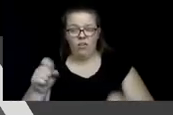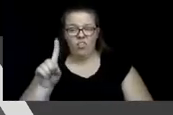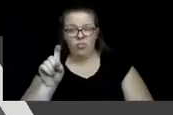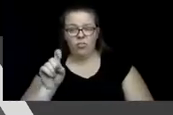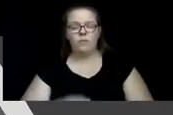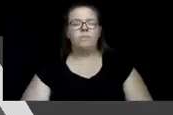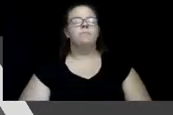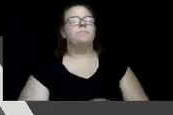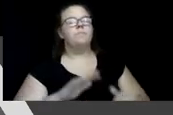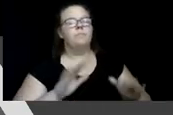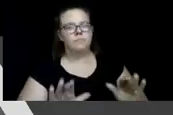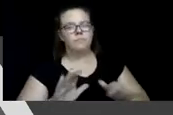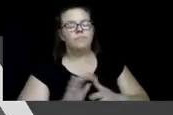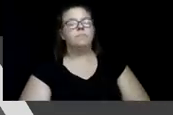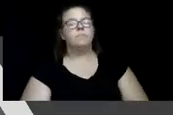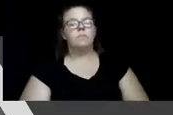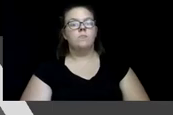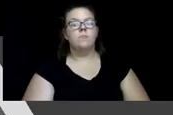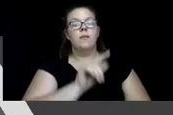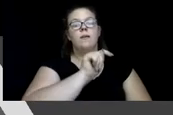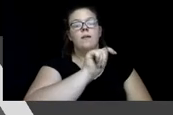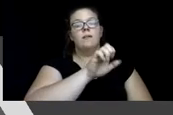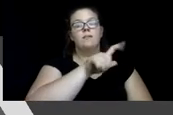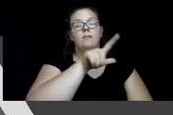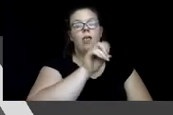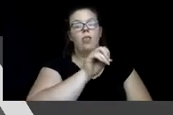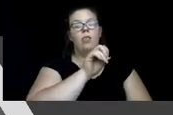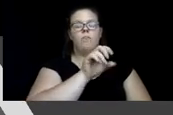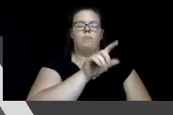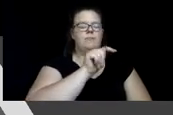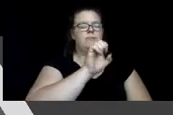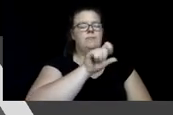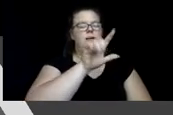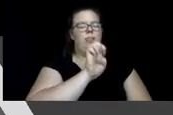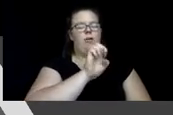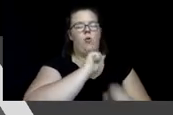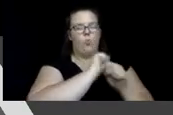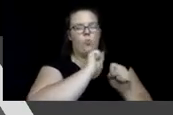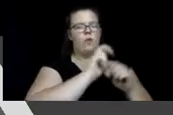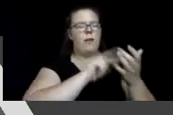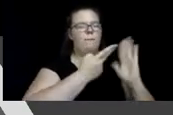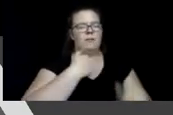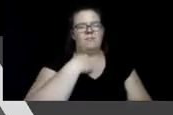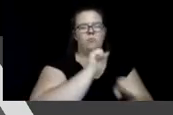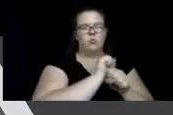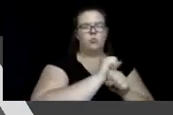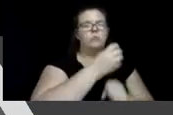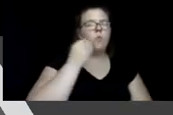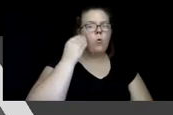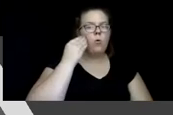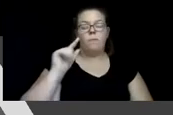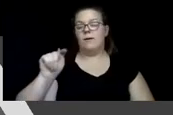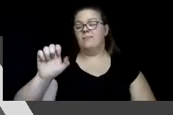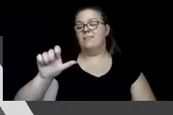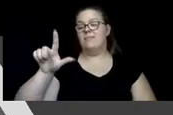Telework is, if I were working from home, telehealth is me providing